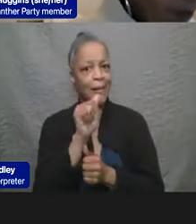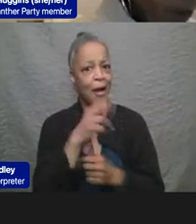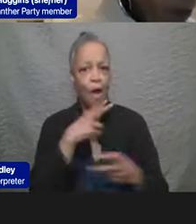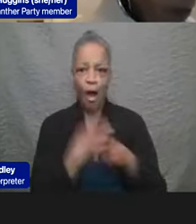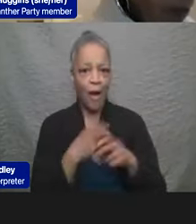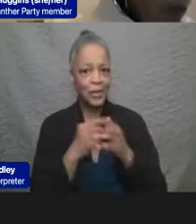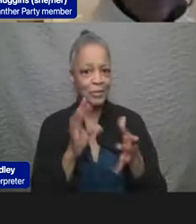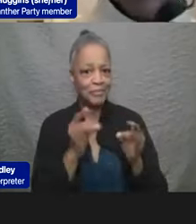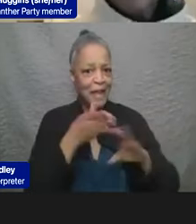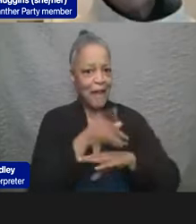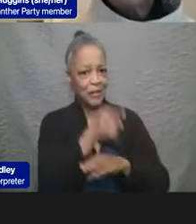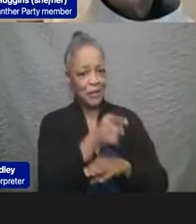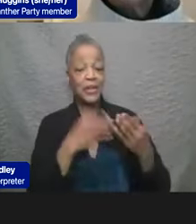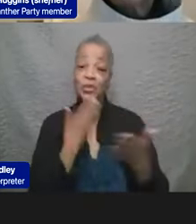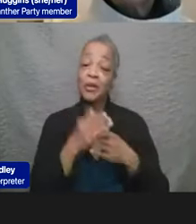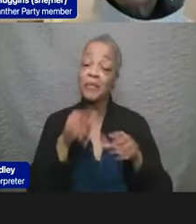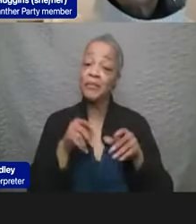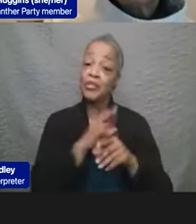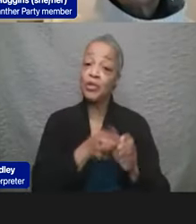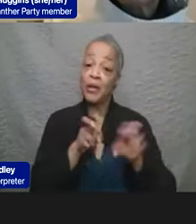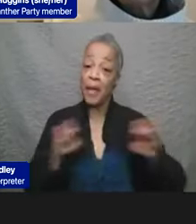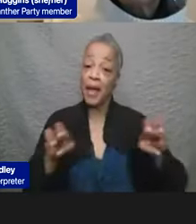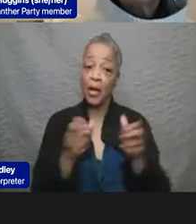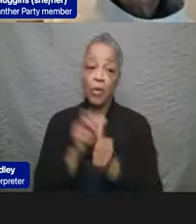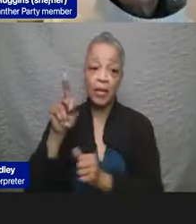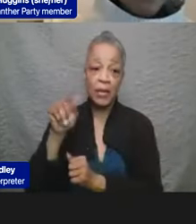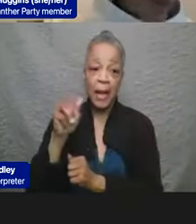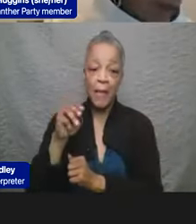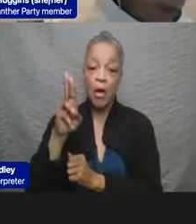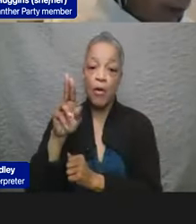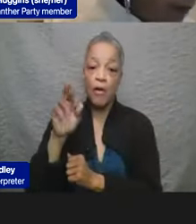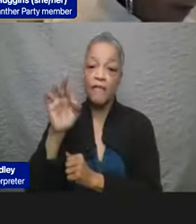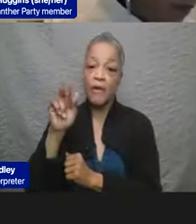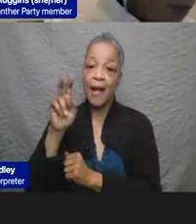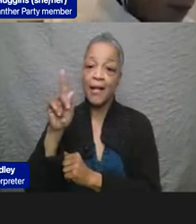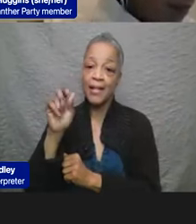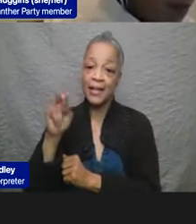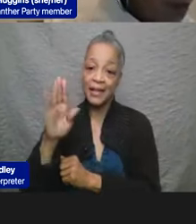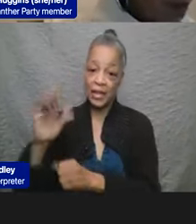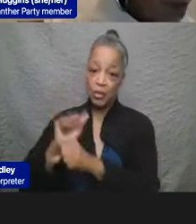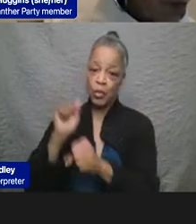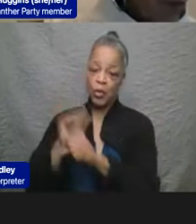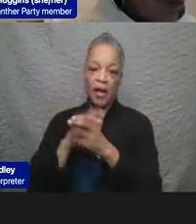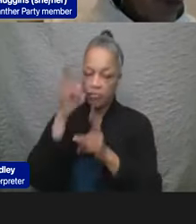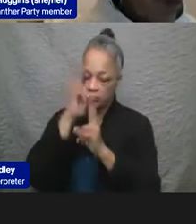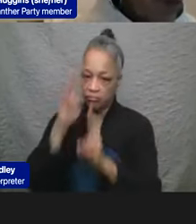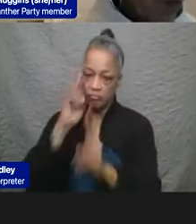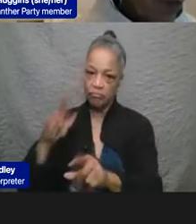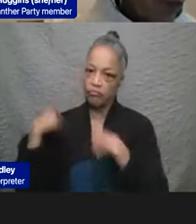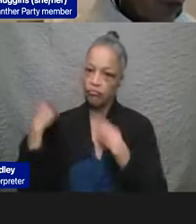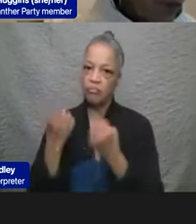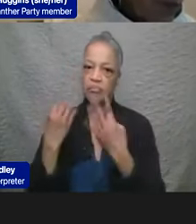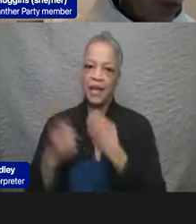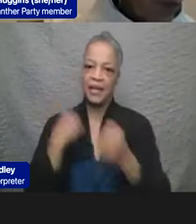good to be on a panel with you again and with the great Kamal Franklin, whose work I've respected from afar for many